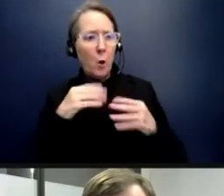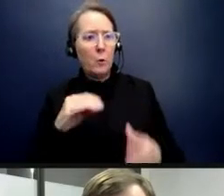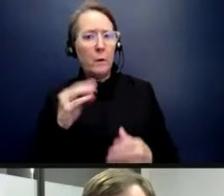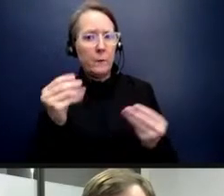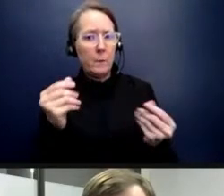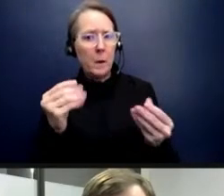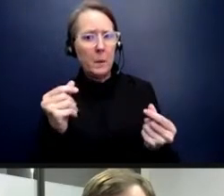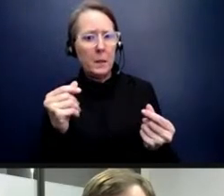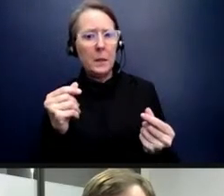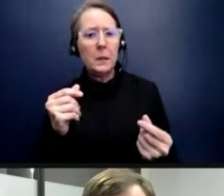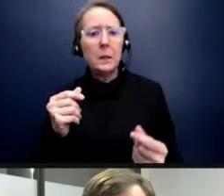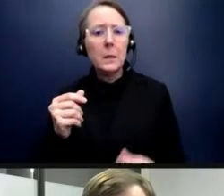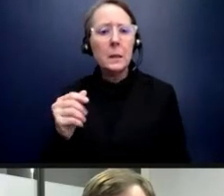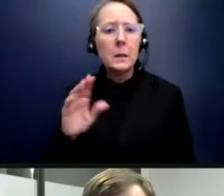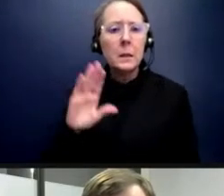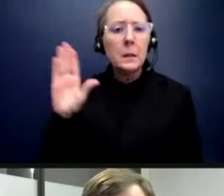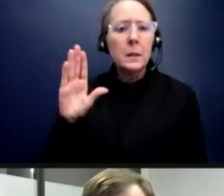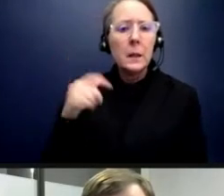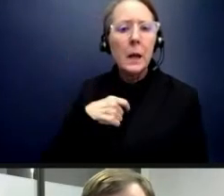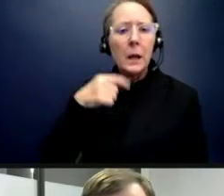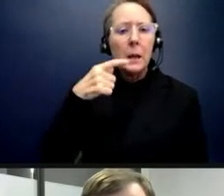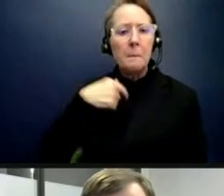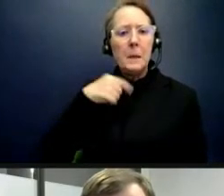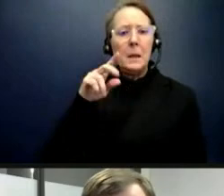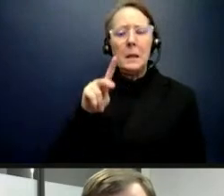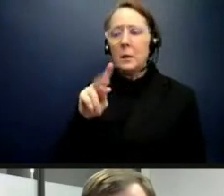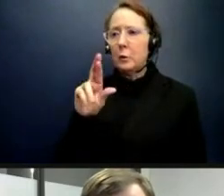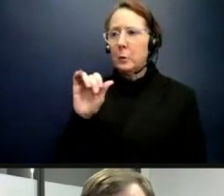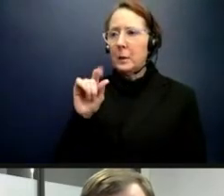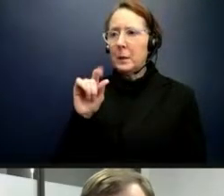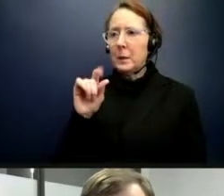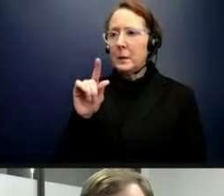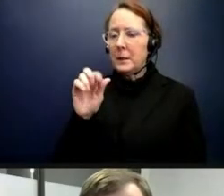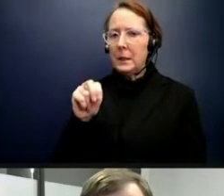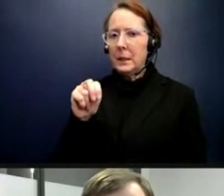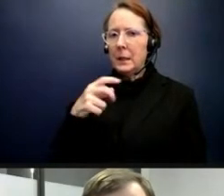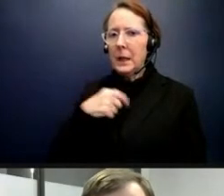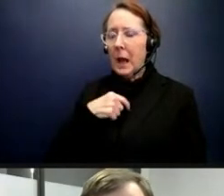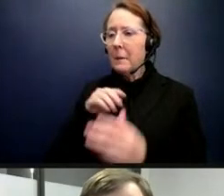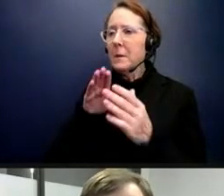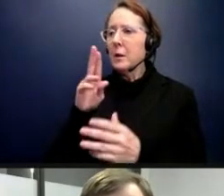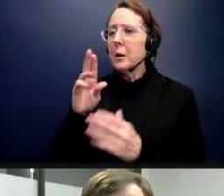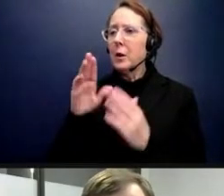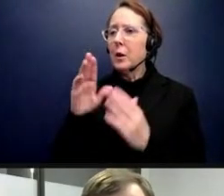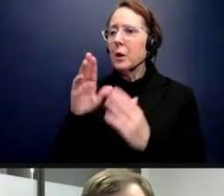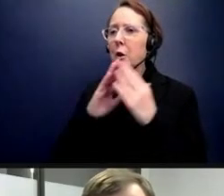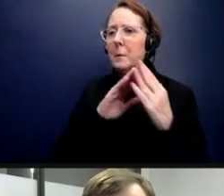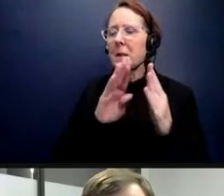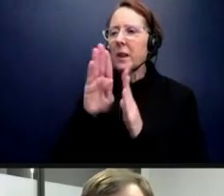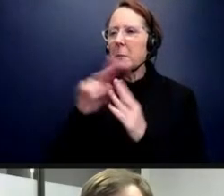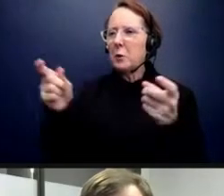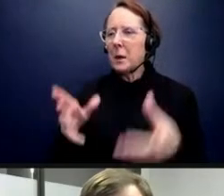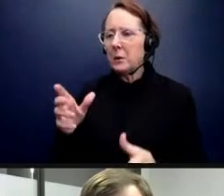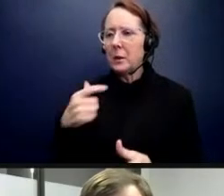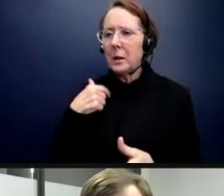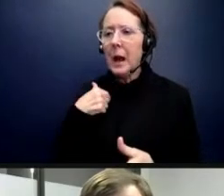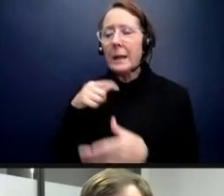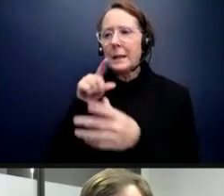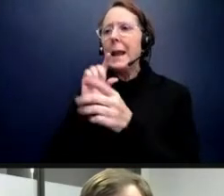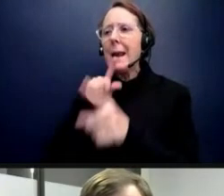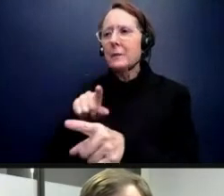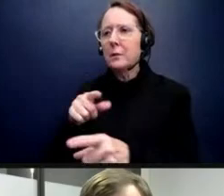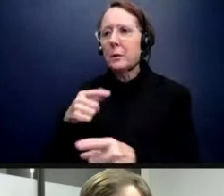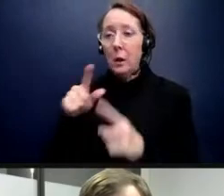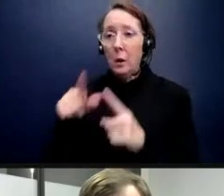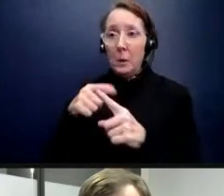I can speak to that, Gretchen, if that would help. This is Kristen Rutherford, Urban Development Director. Councillor, when we acquired that property,